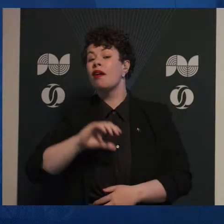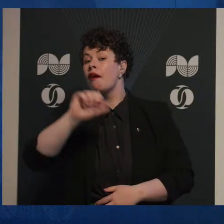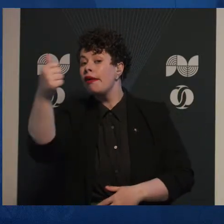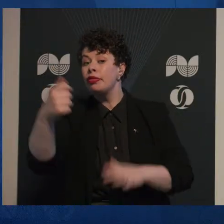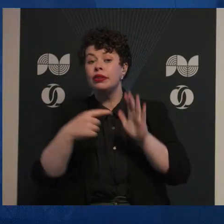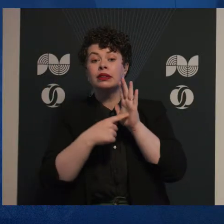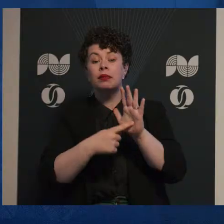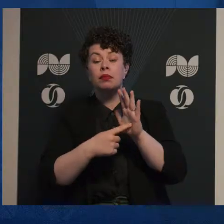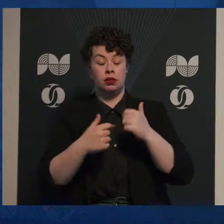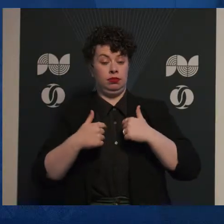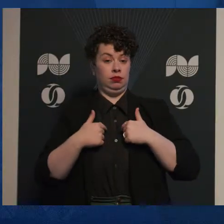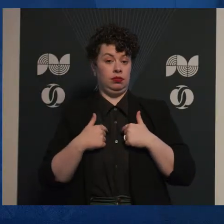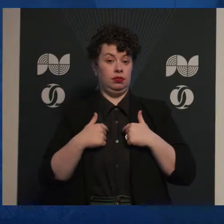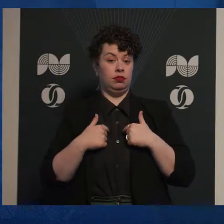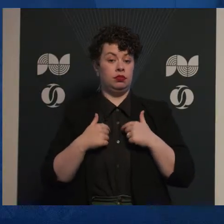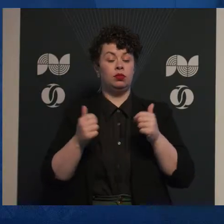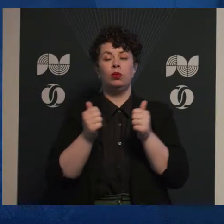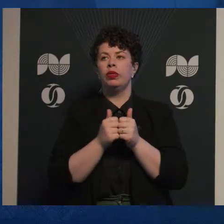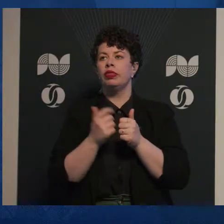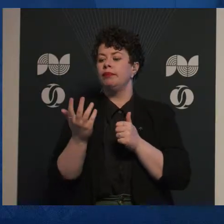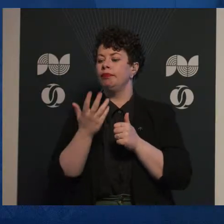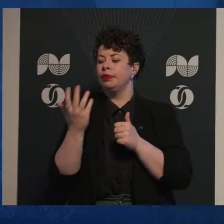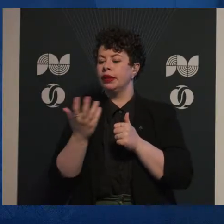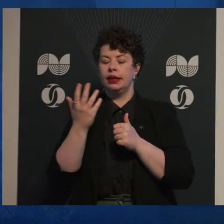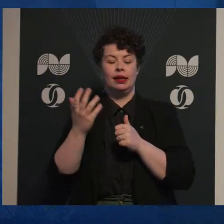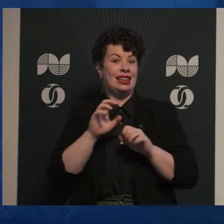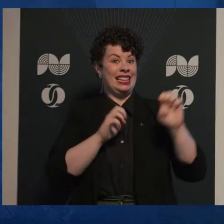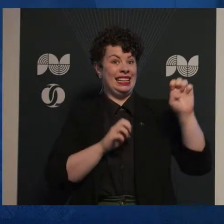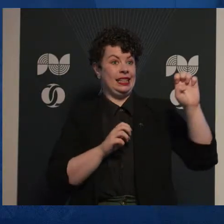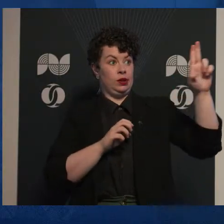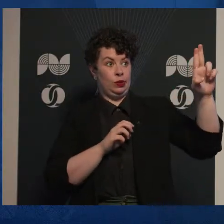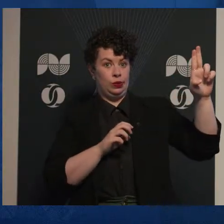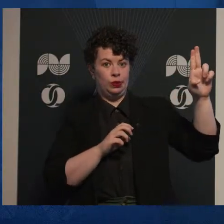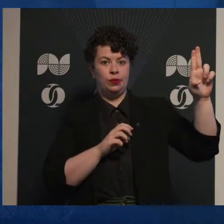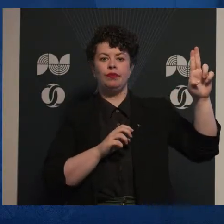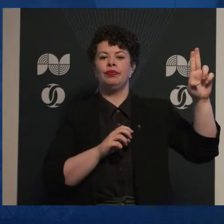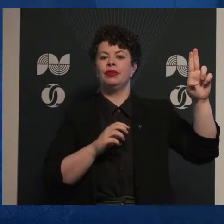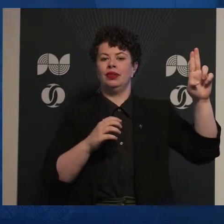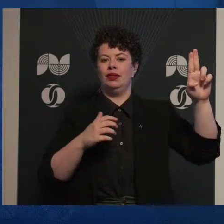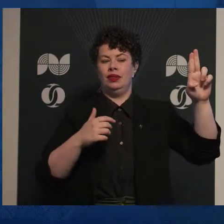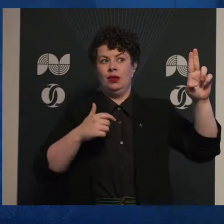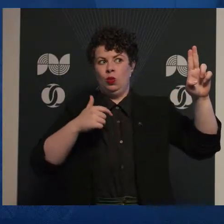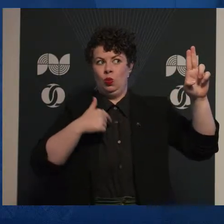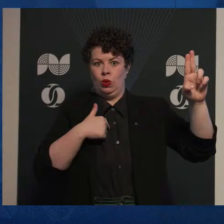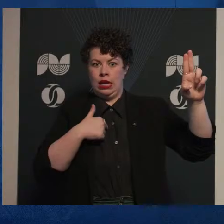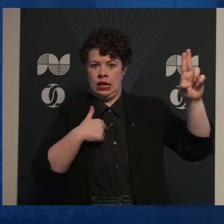together with the EU and EIB, we're restoring